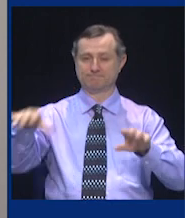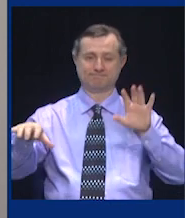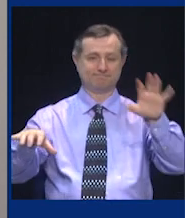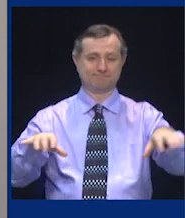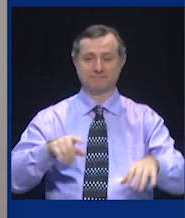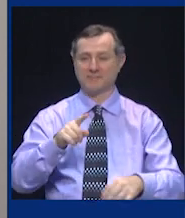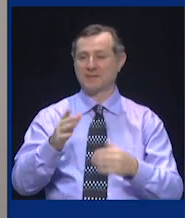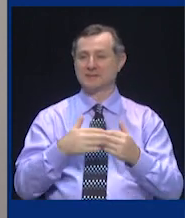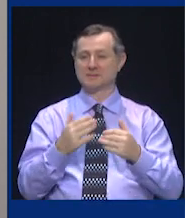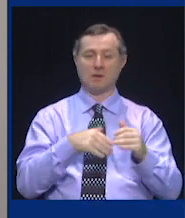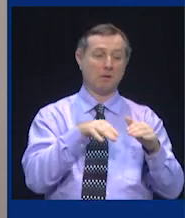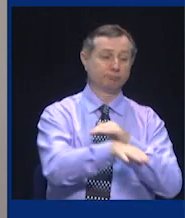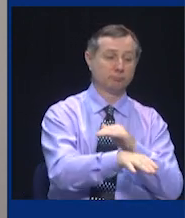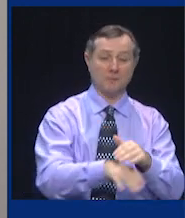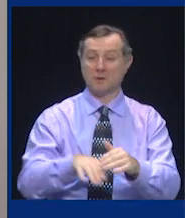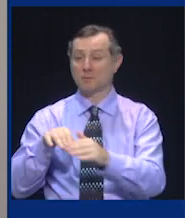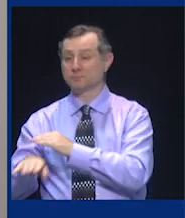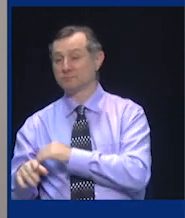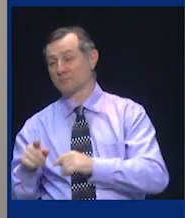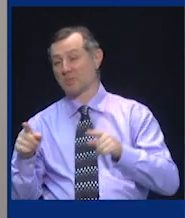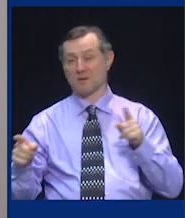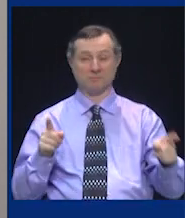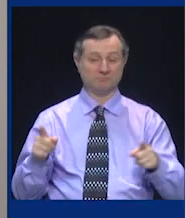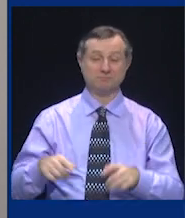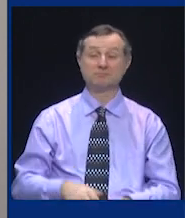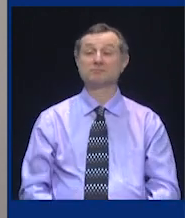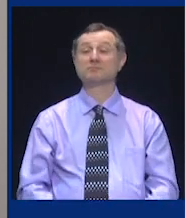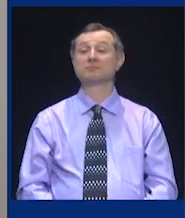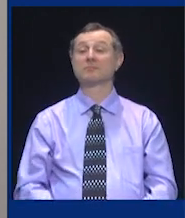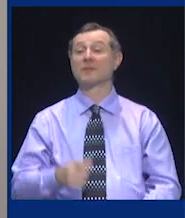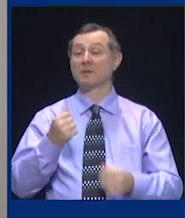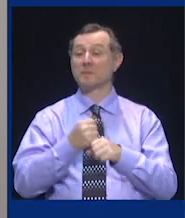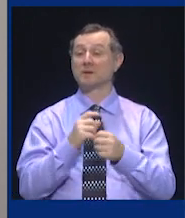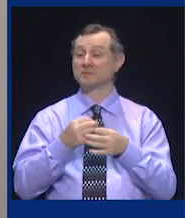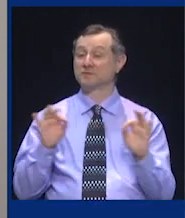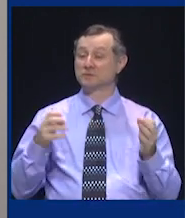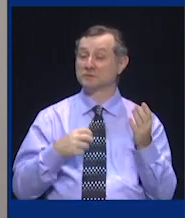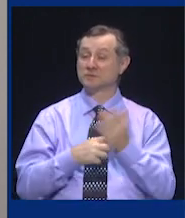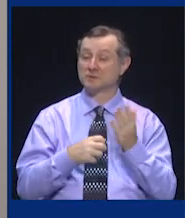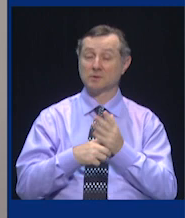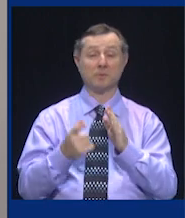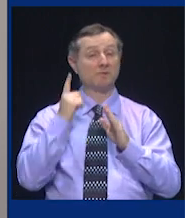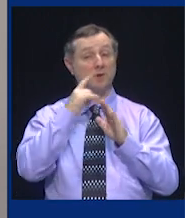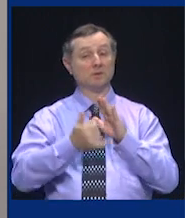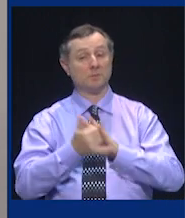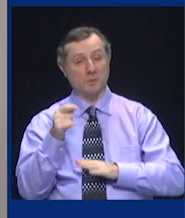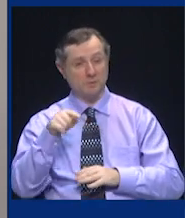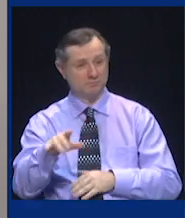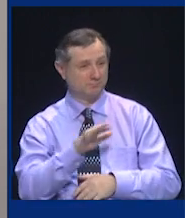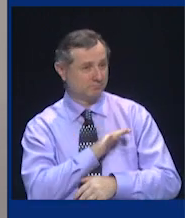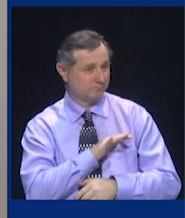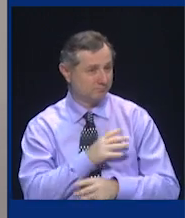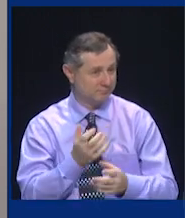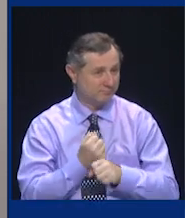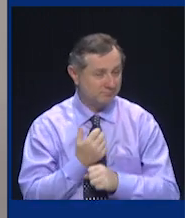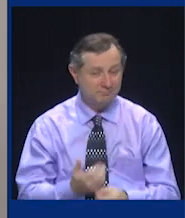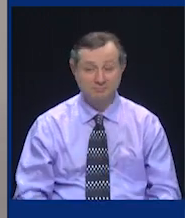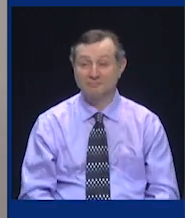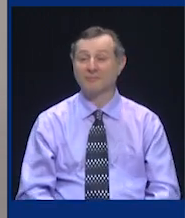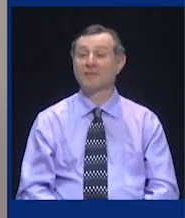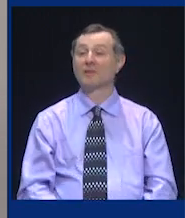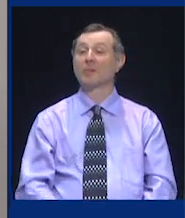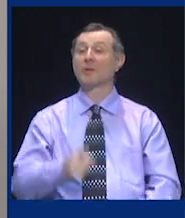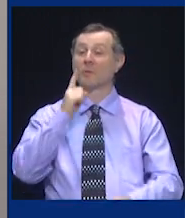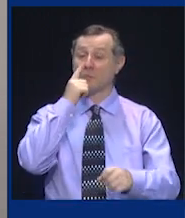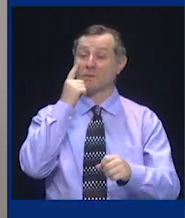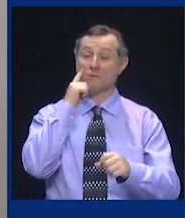convenient, and we were giving away free transportation passes as an incentive. It's been working. Listen, transit workers have carried